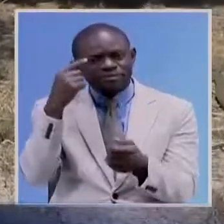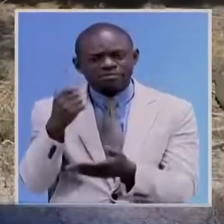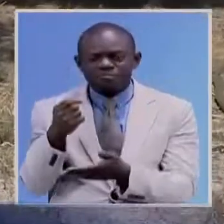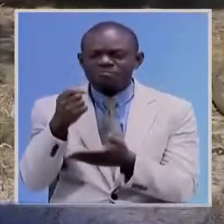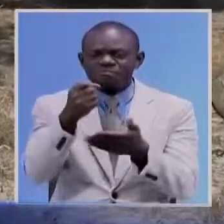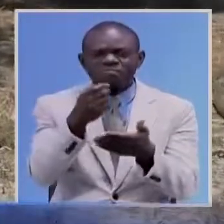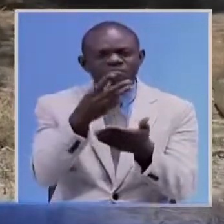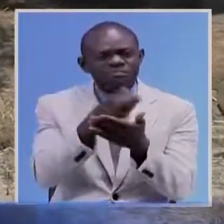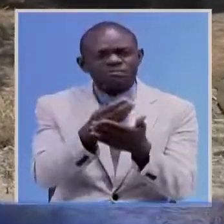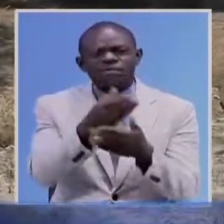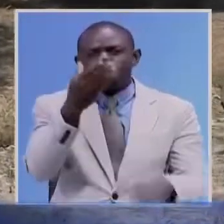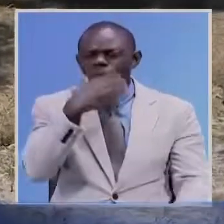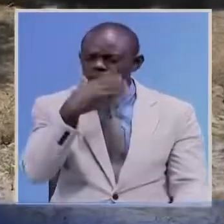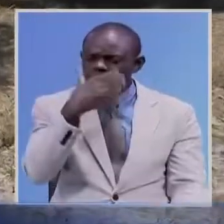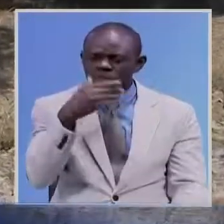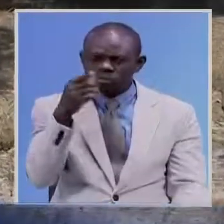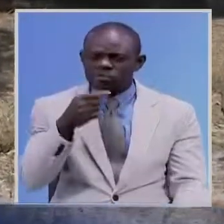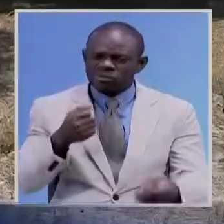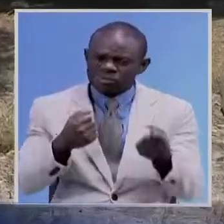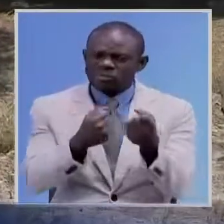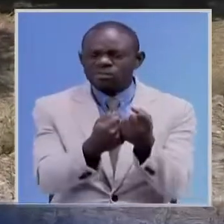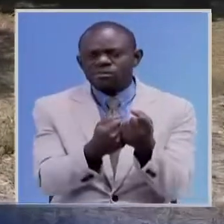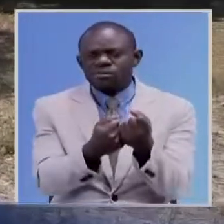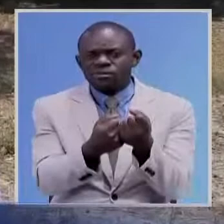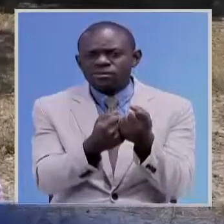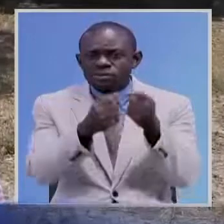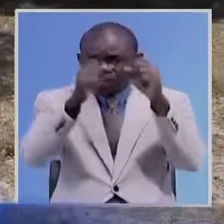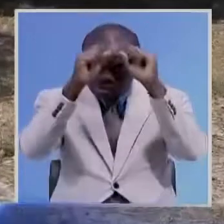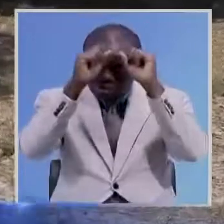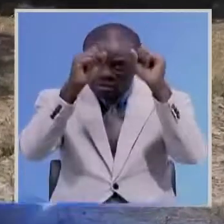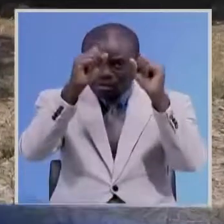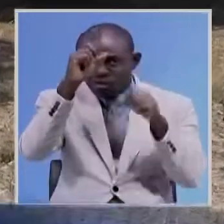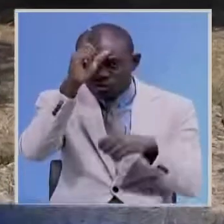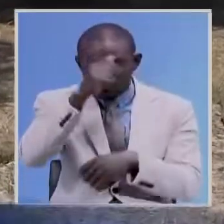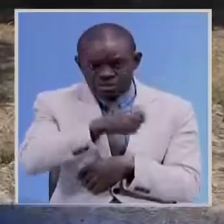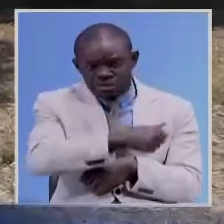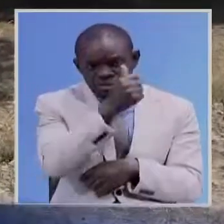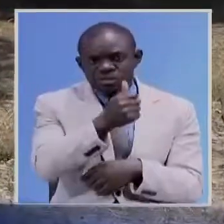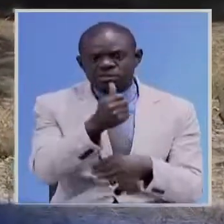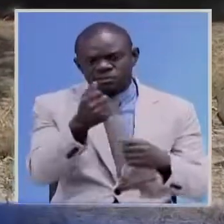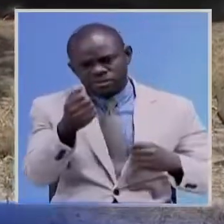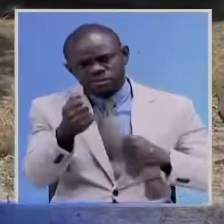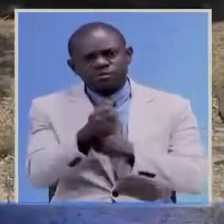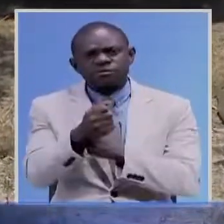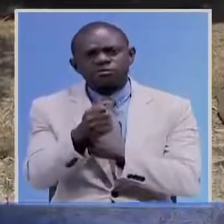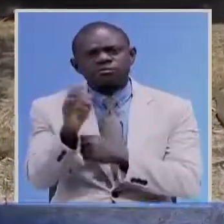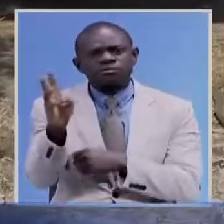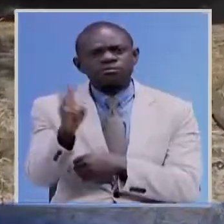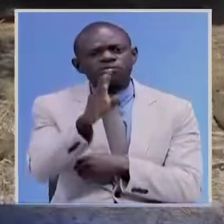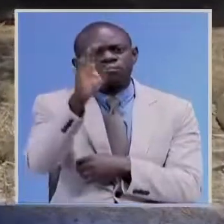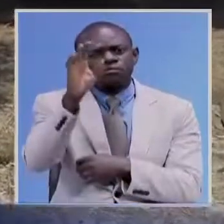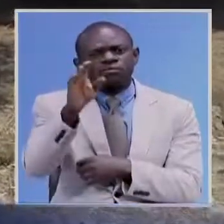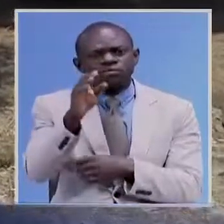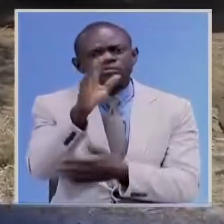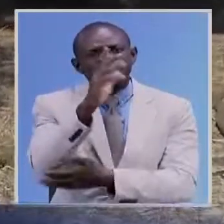put in, starting from the head of state, really been committed to ensure that this